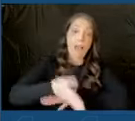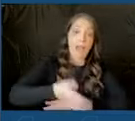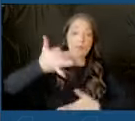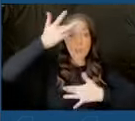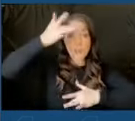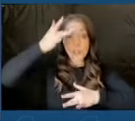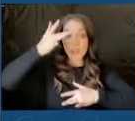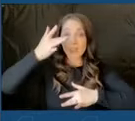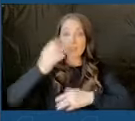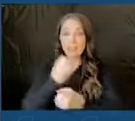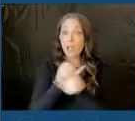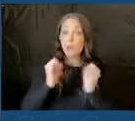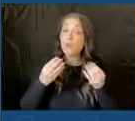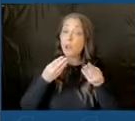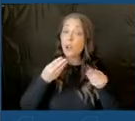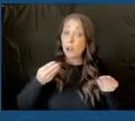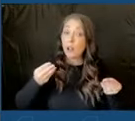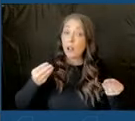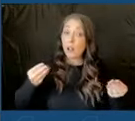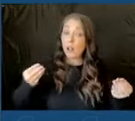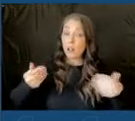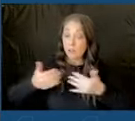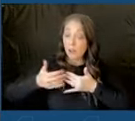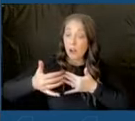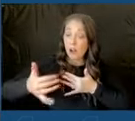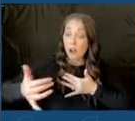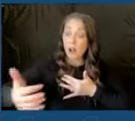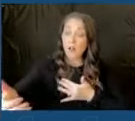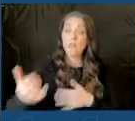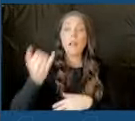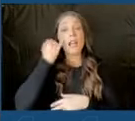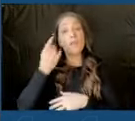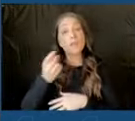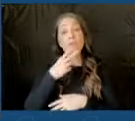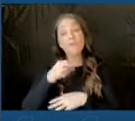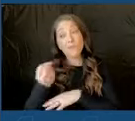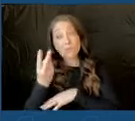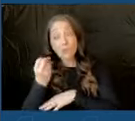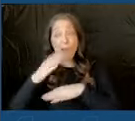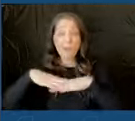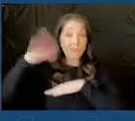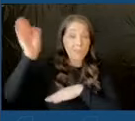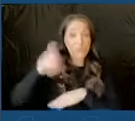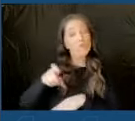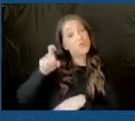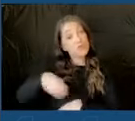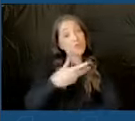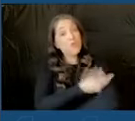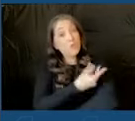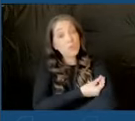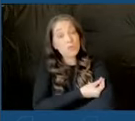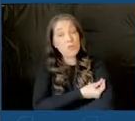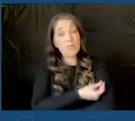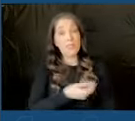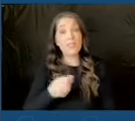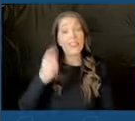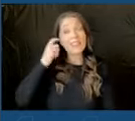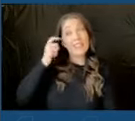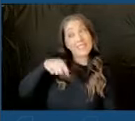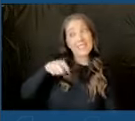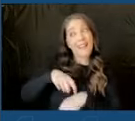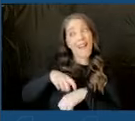your last shot, you're 12 or over, you should get boosted, and this time it can be with a booster that we think will